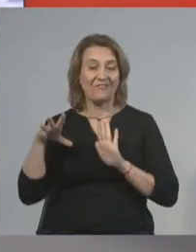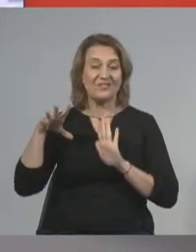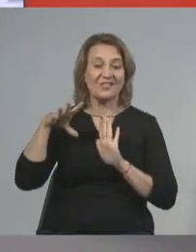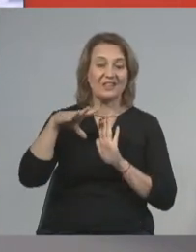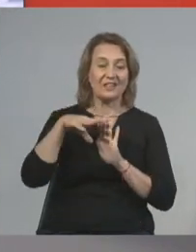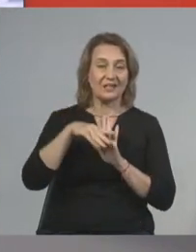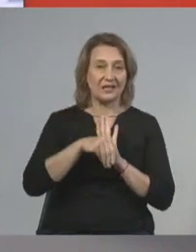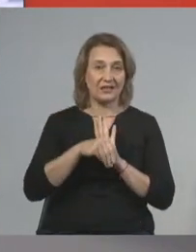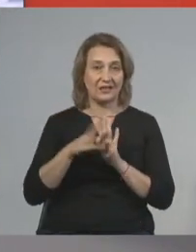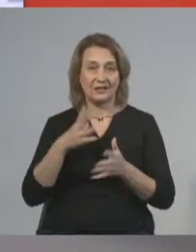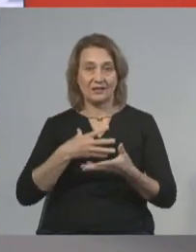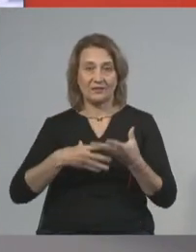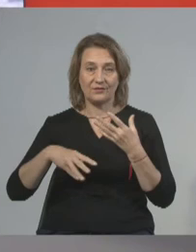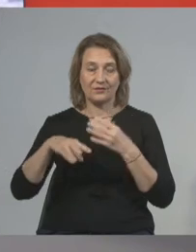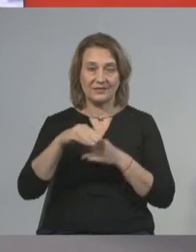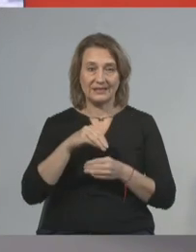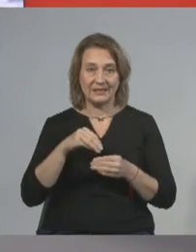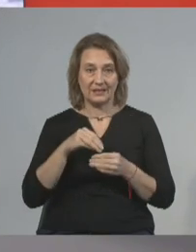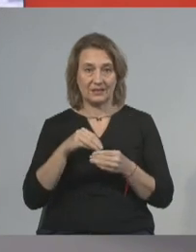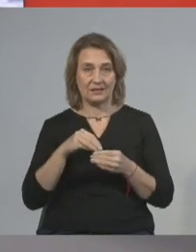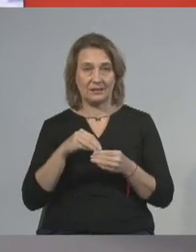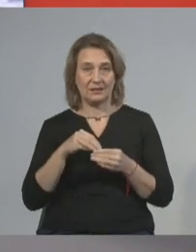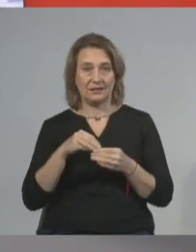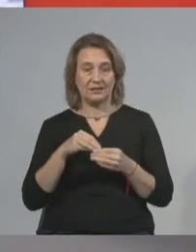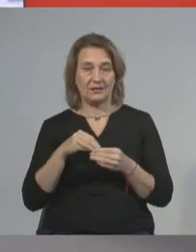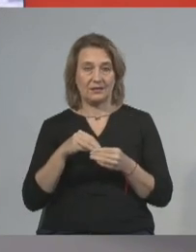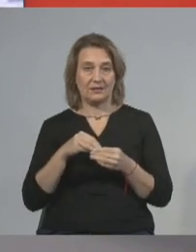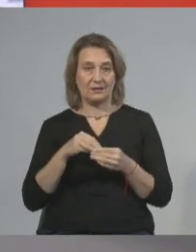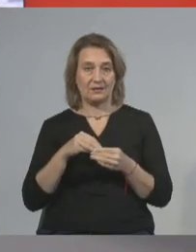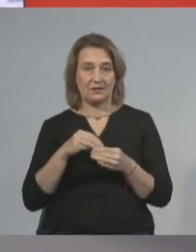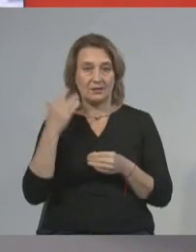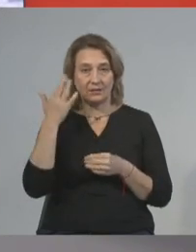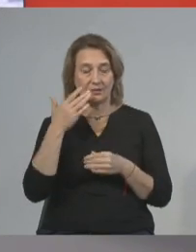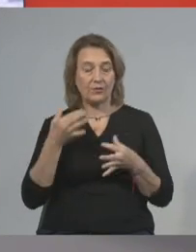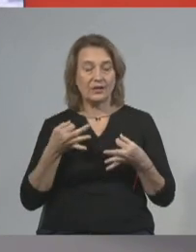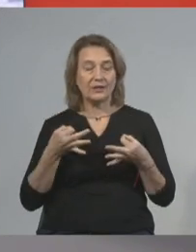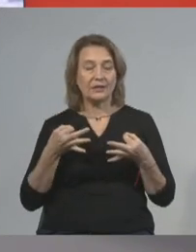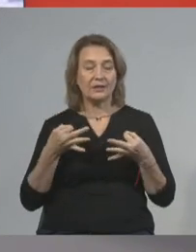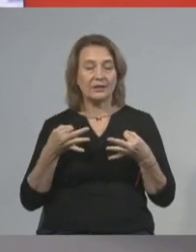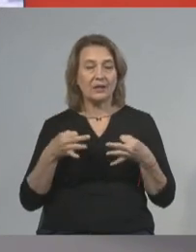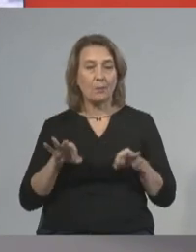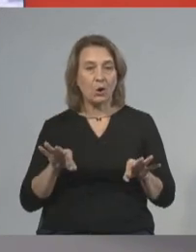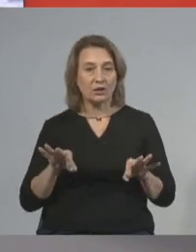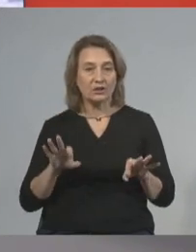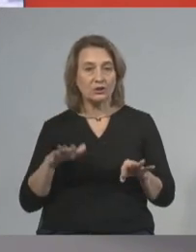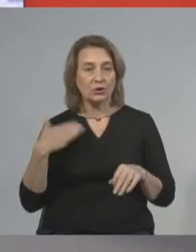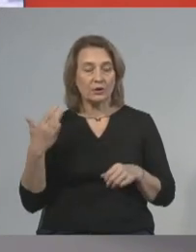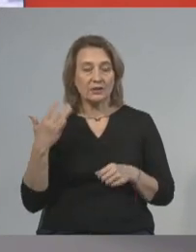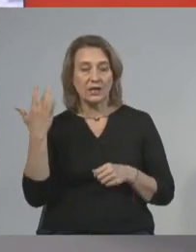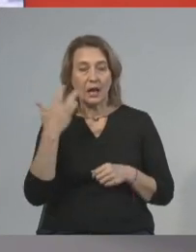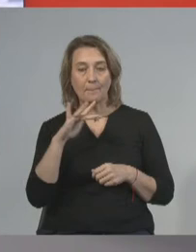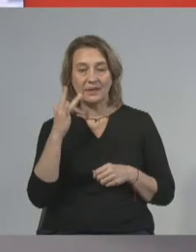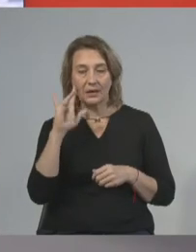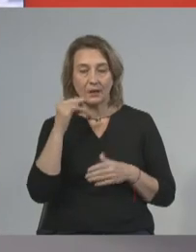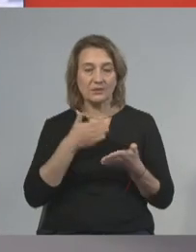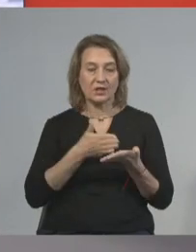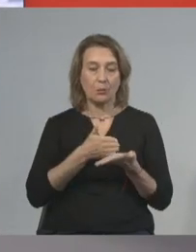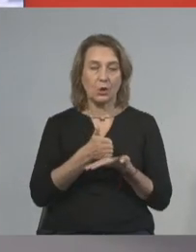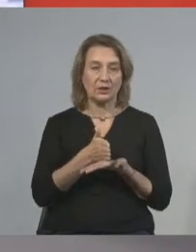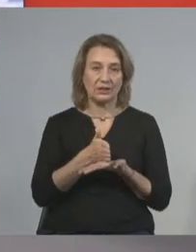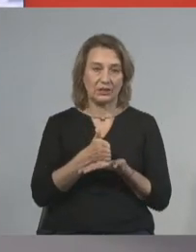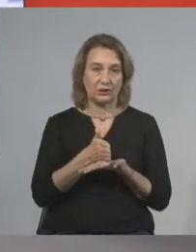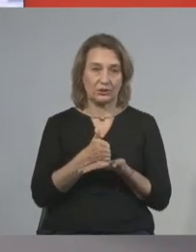figures of the world but he's like a general image of all the globalists of all the democratic